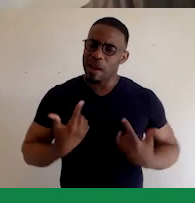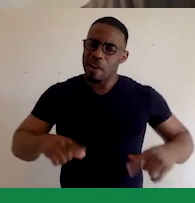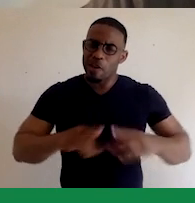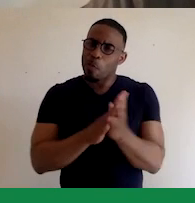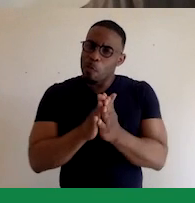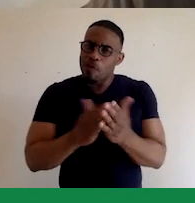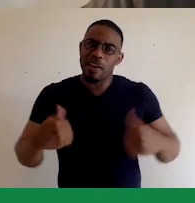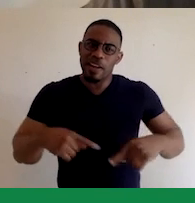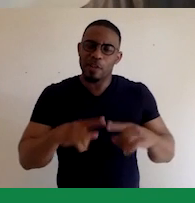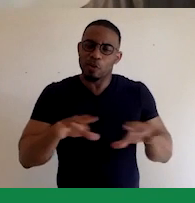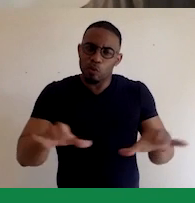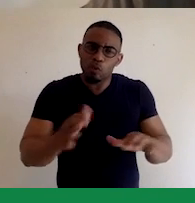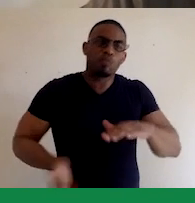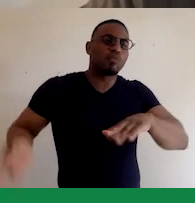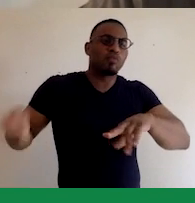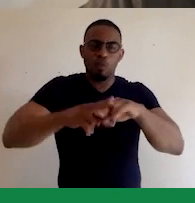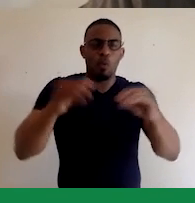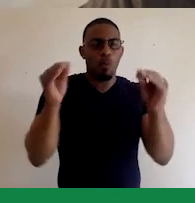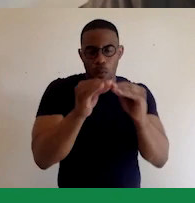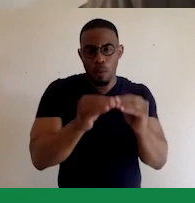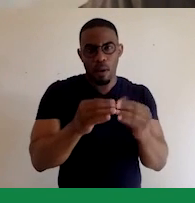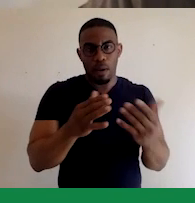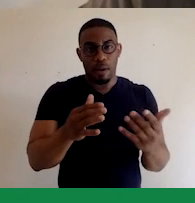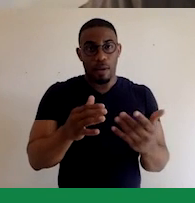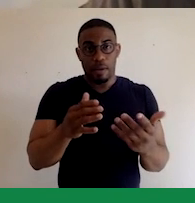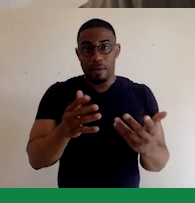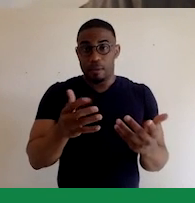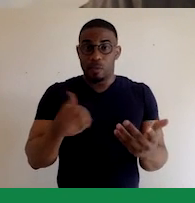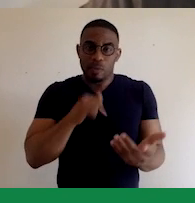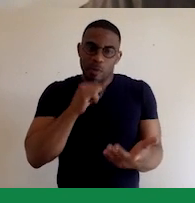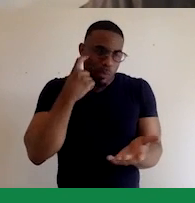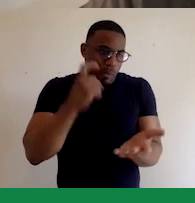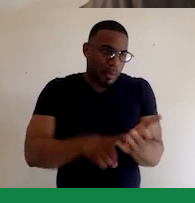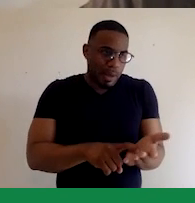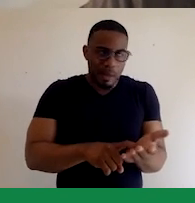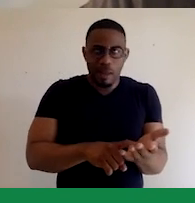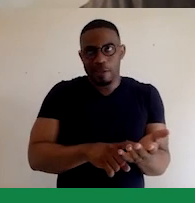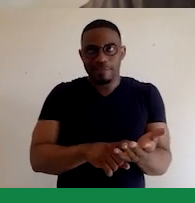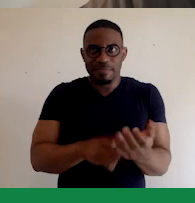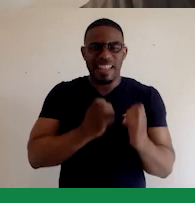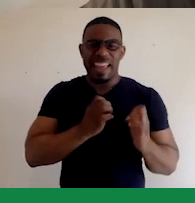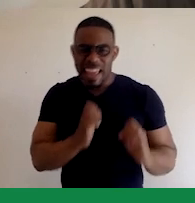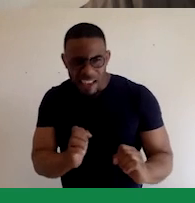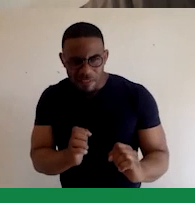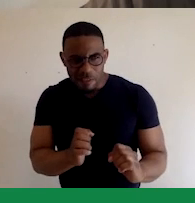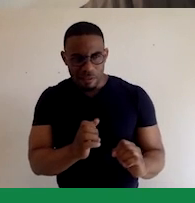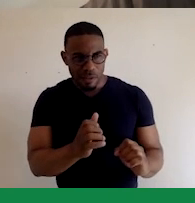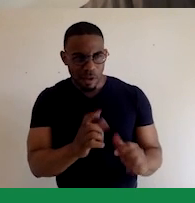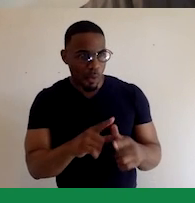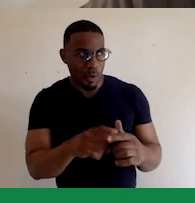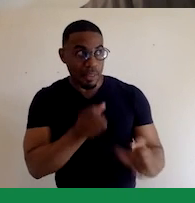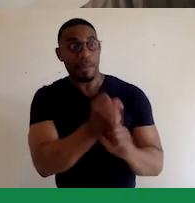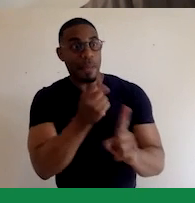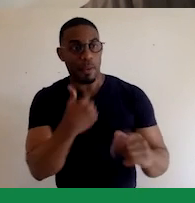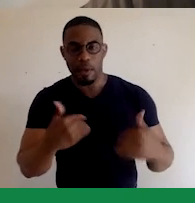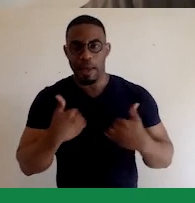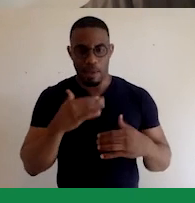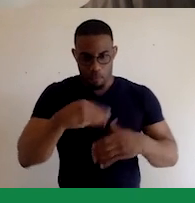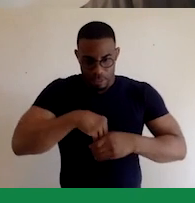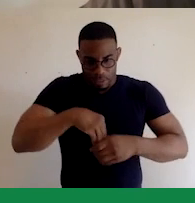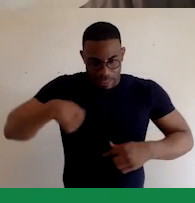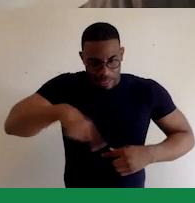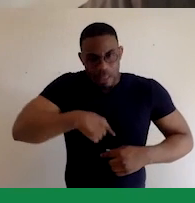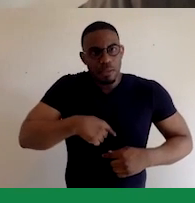and motivating us to do more. You know, we don't recognize the effort or the impact that we have within